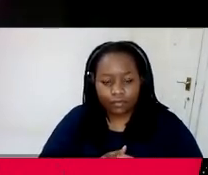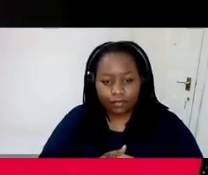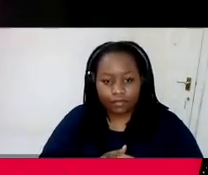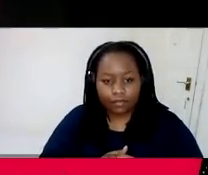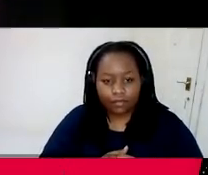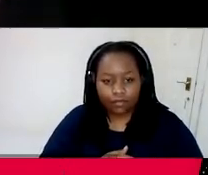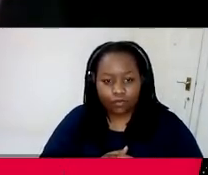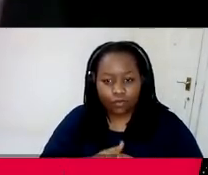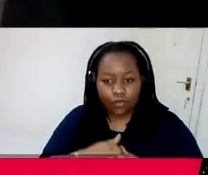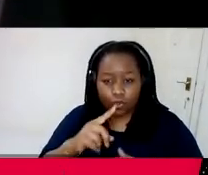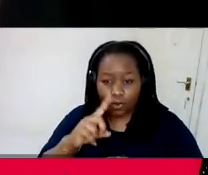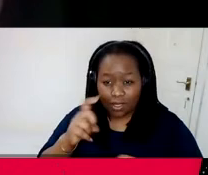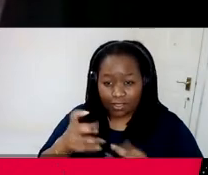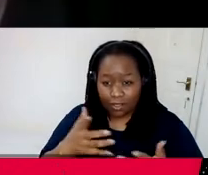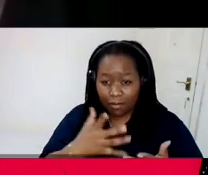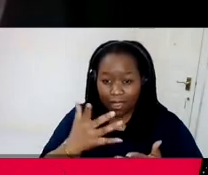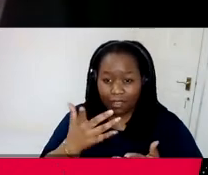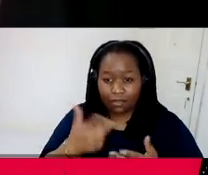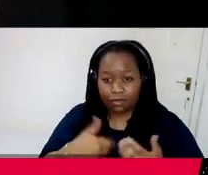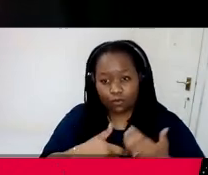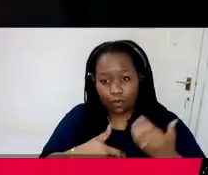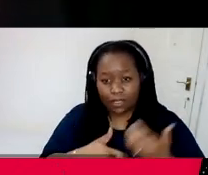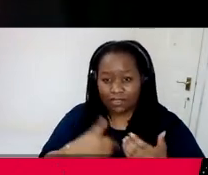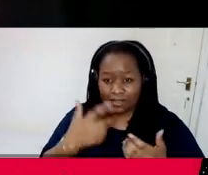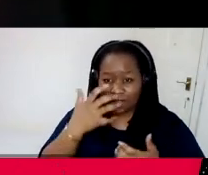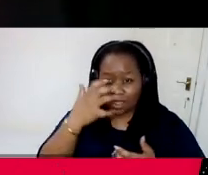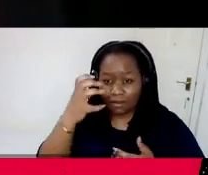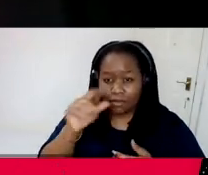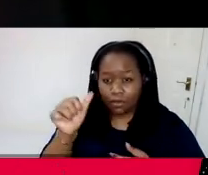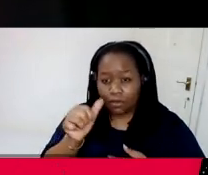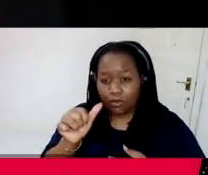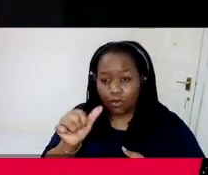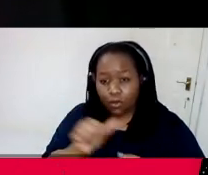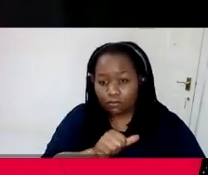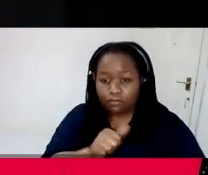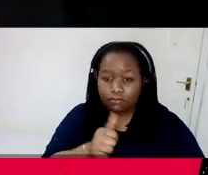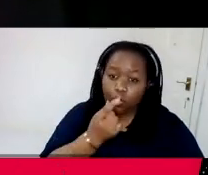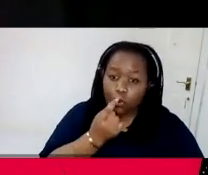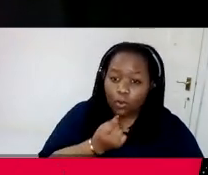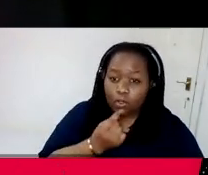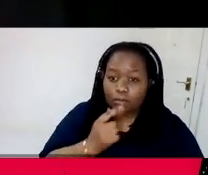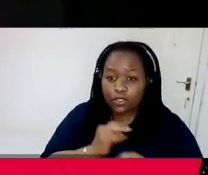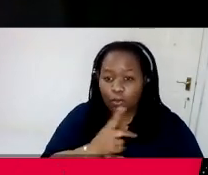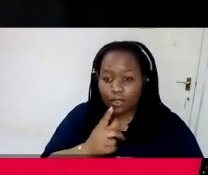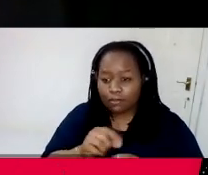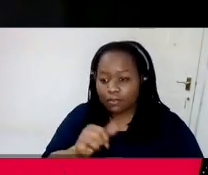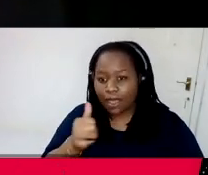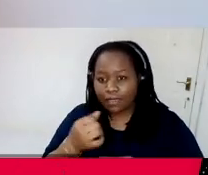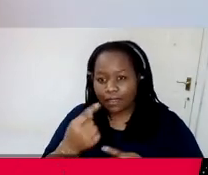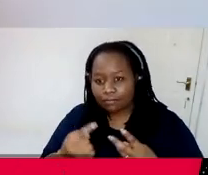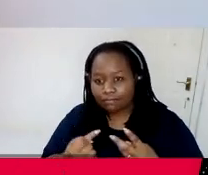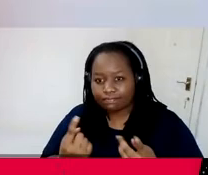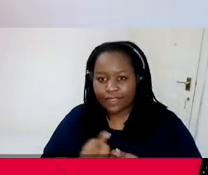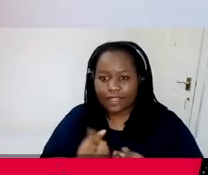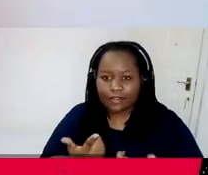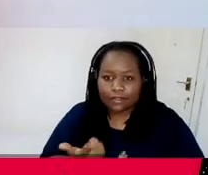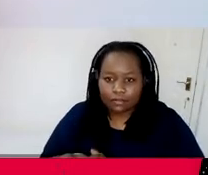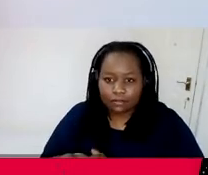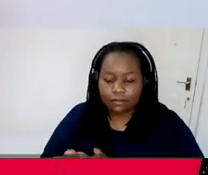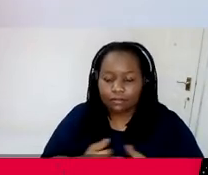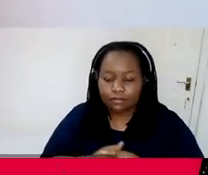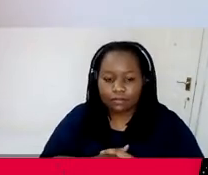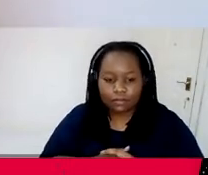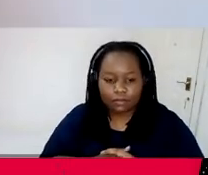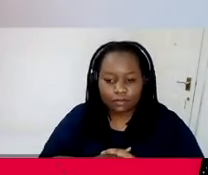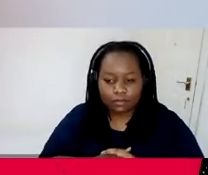For any sanctions that the states might do for those who are involved in human rights violations, first of all, they need to be